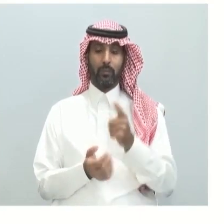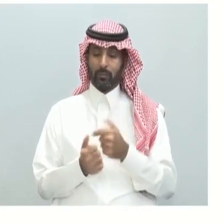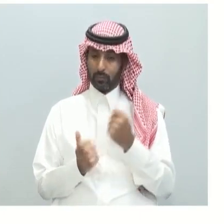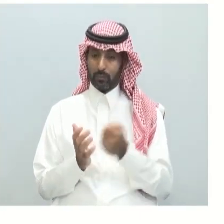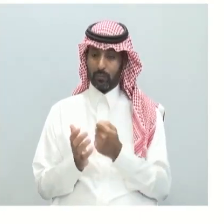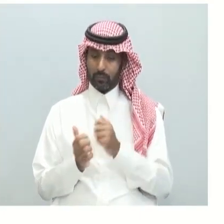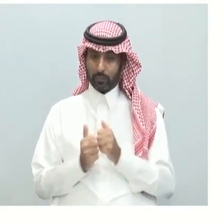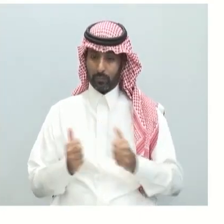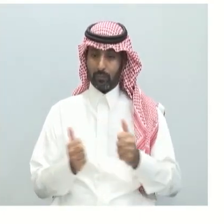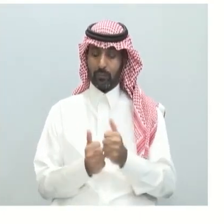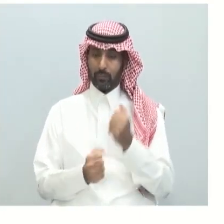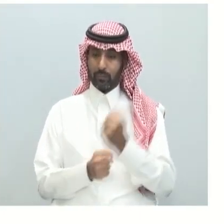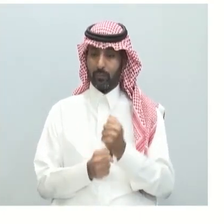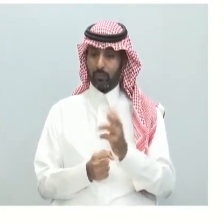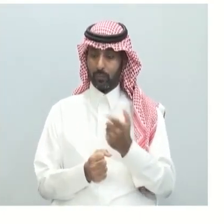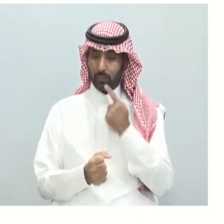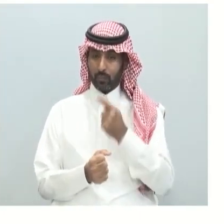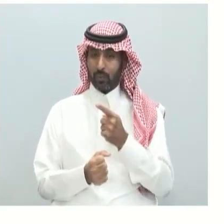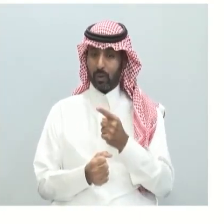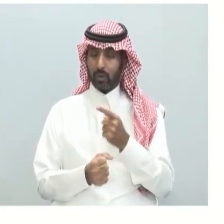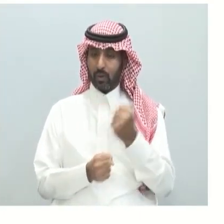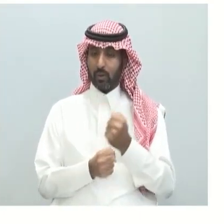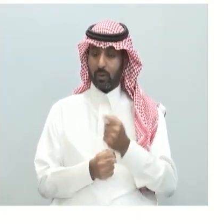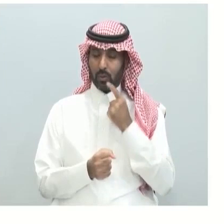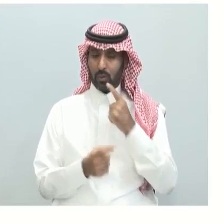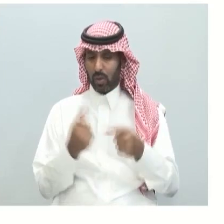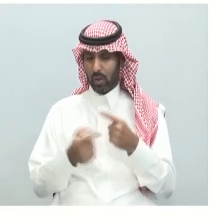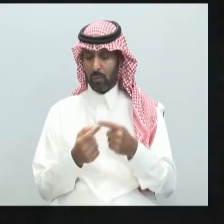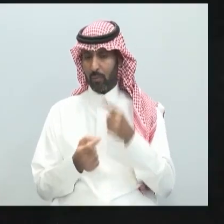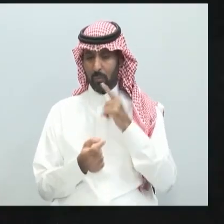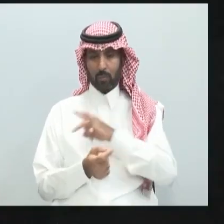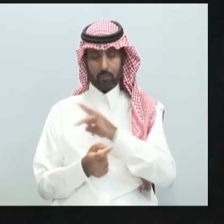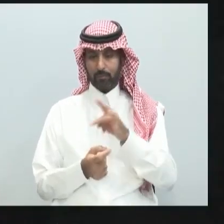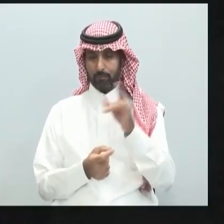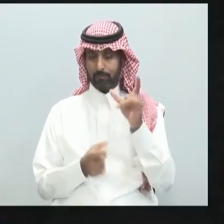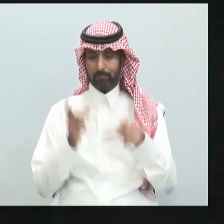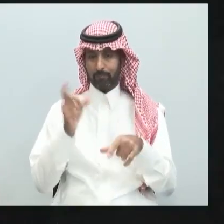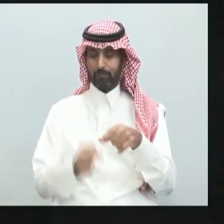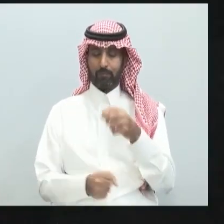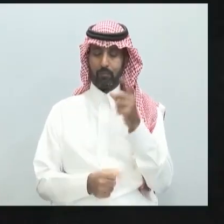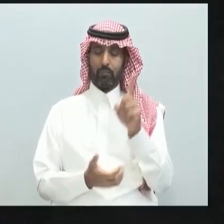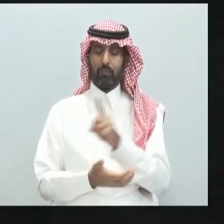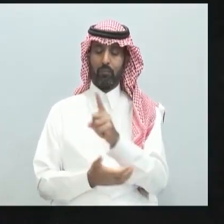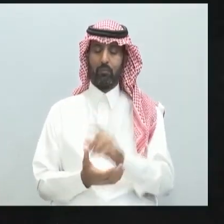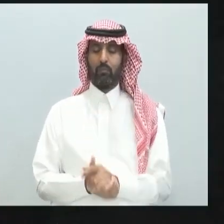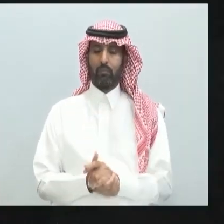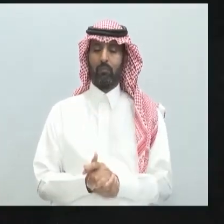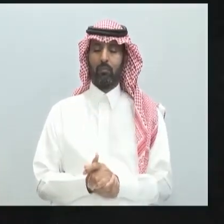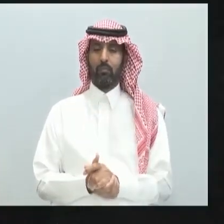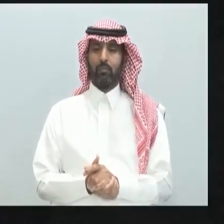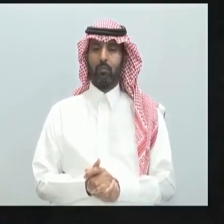use to do that was not green? What did they used to do that was not green from the